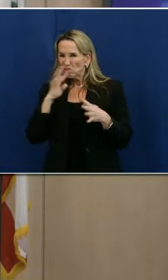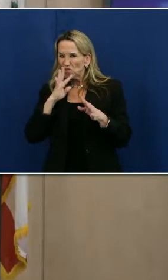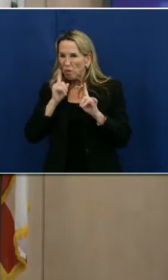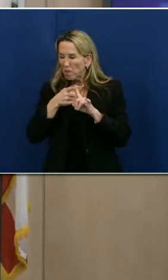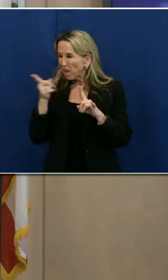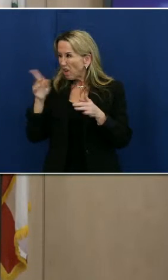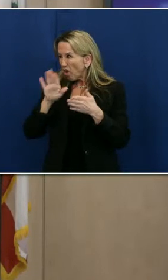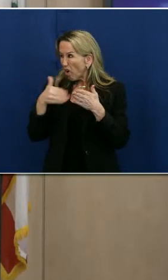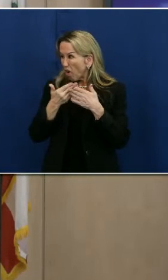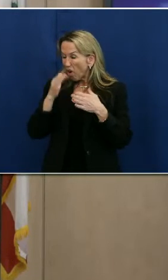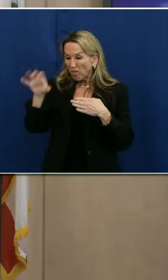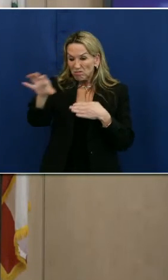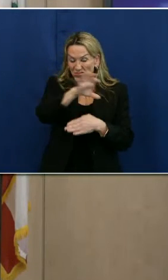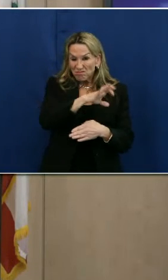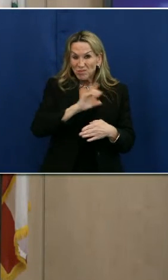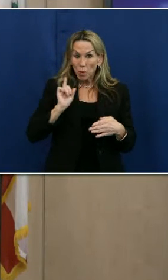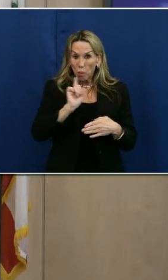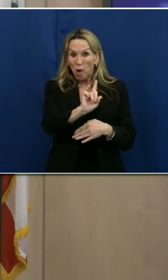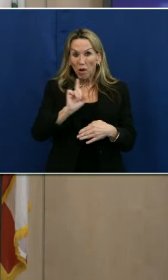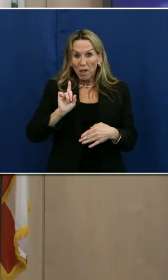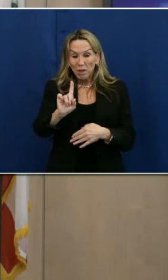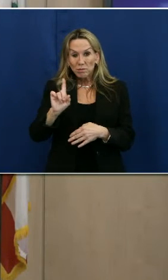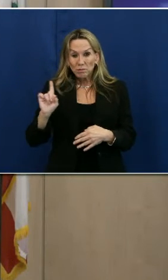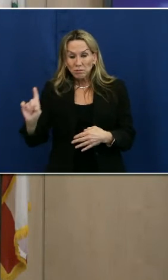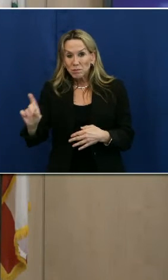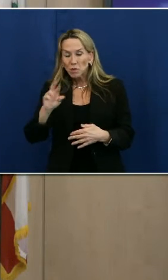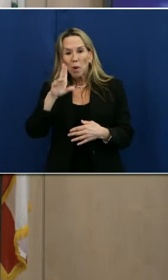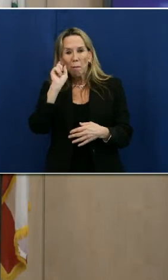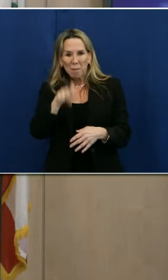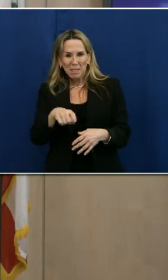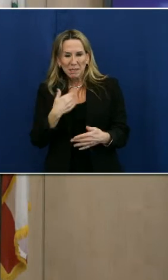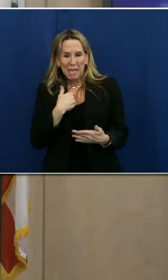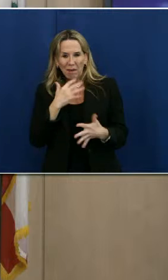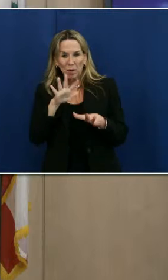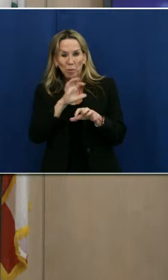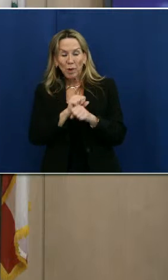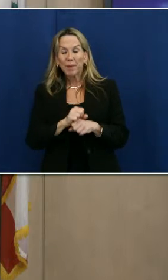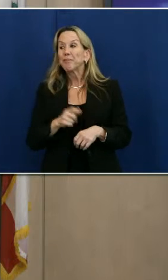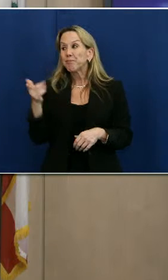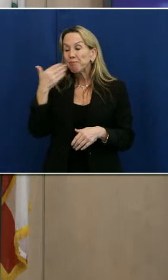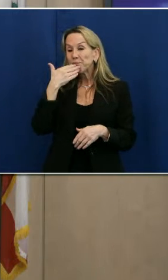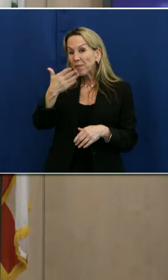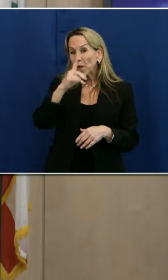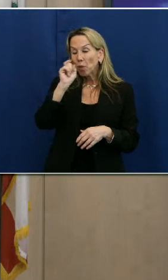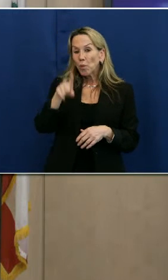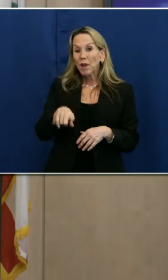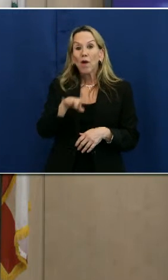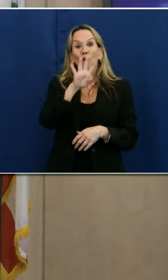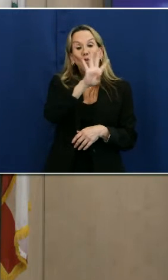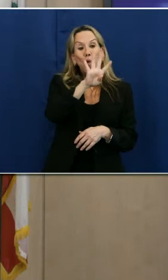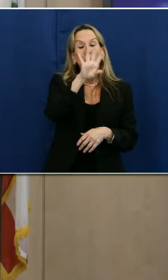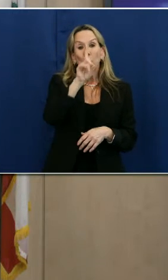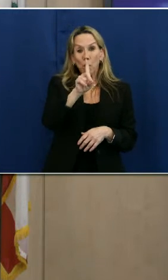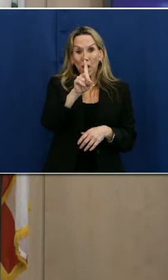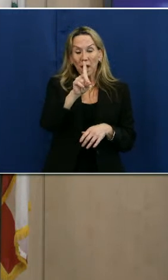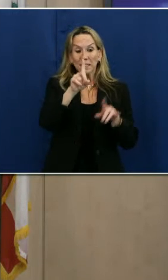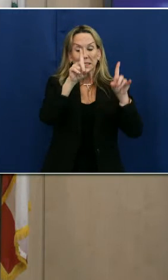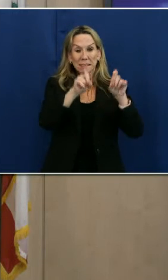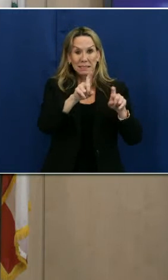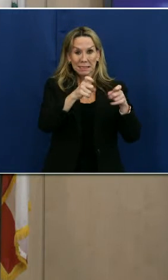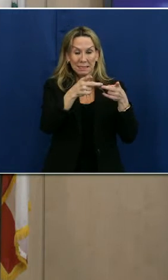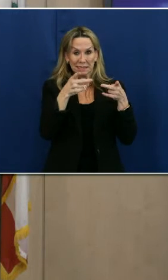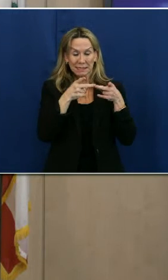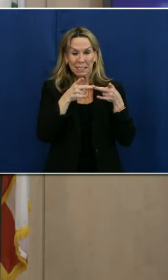require appointments? Lindsay, thanks for that question. Of the 41 now testing sites, the 4 that are school-only will